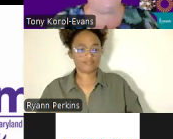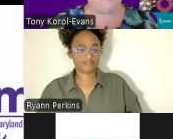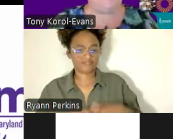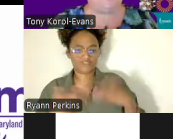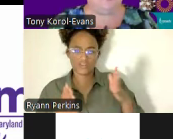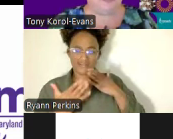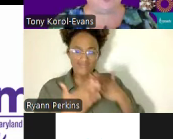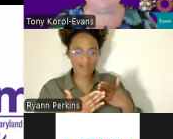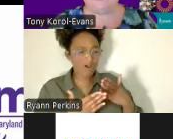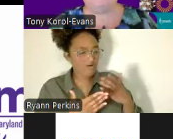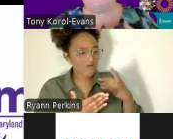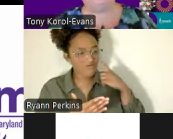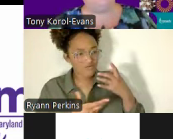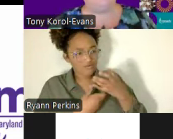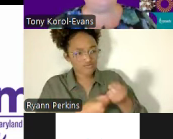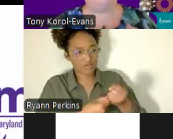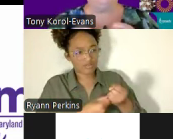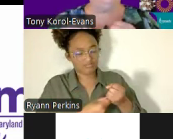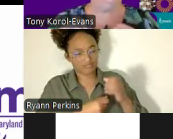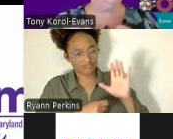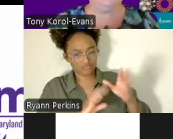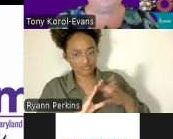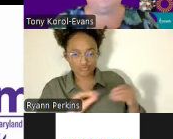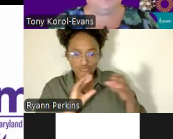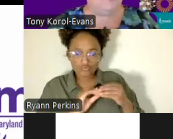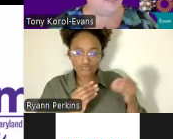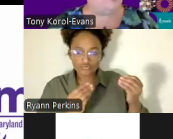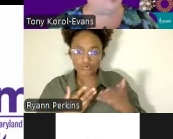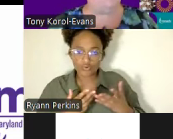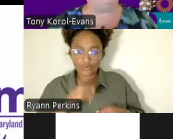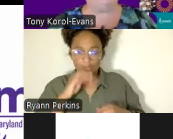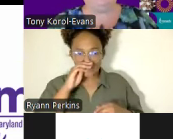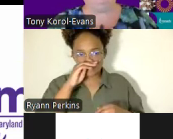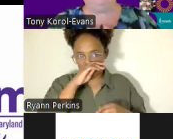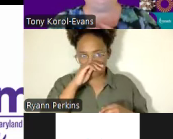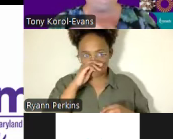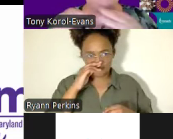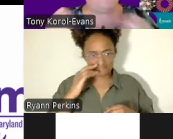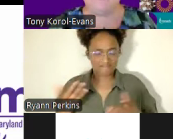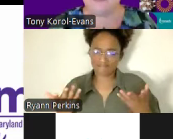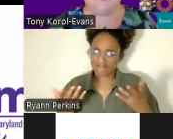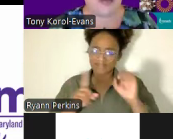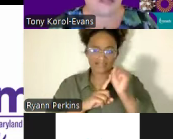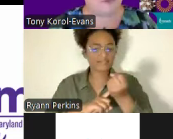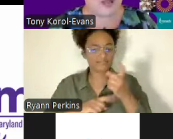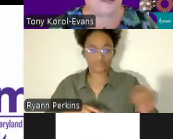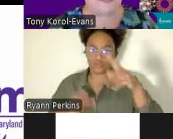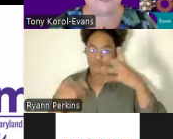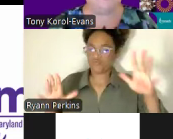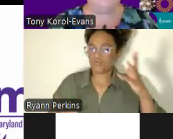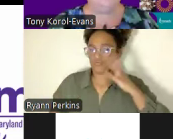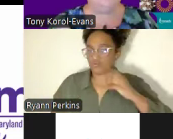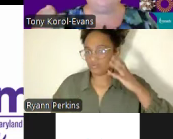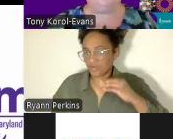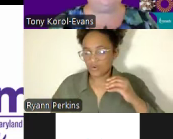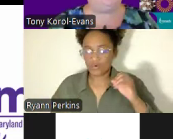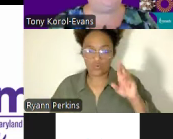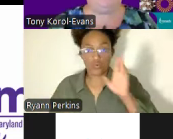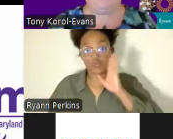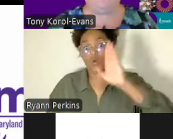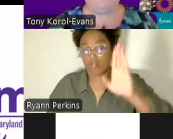were in that situation, right? These are the things. You're going to do warm handoffs. That's an absolute best practice. You